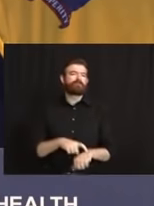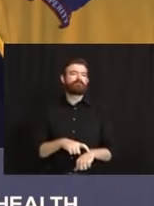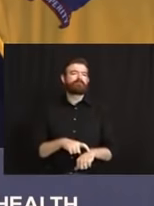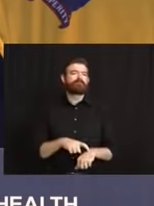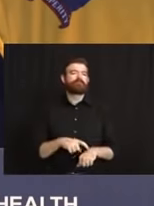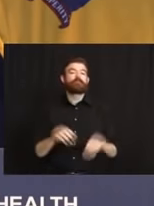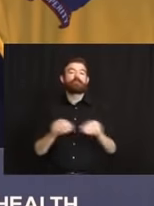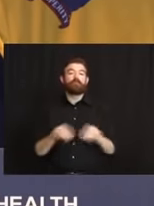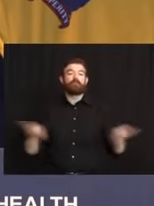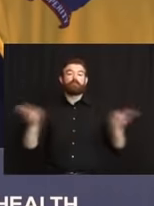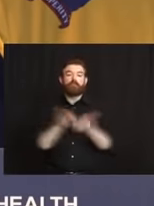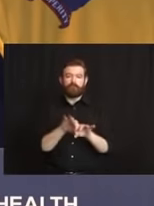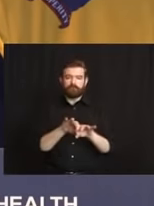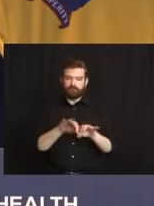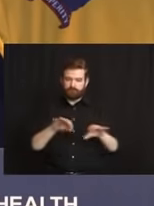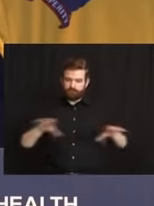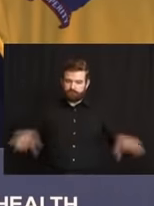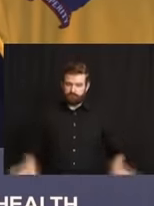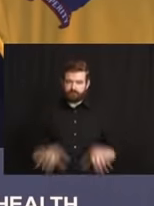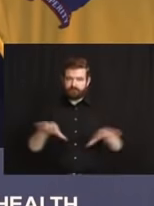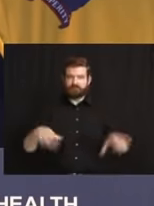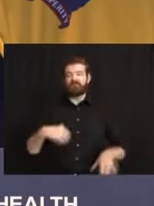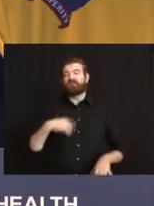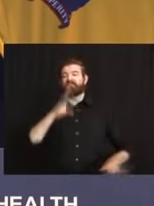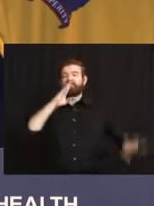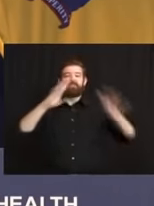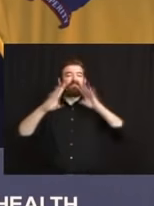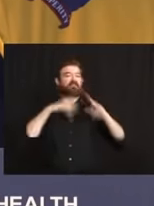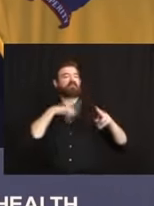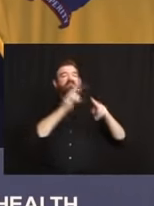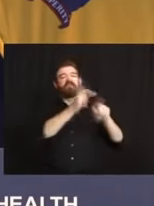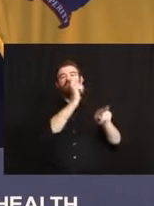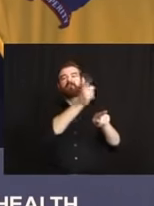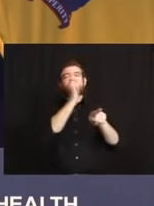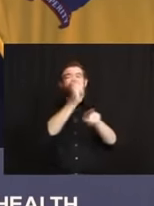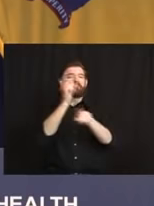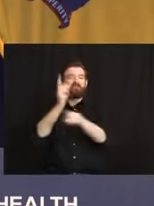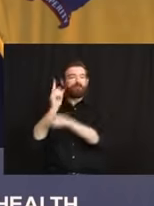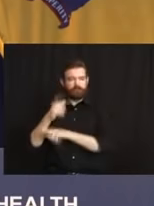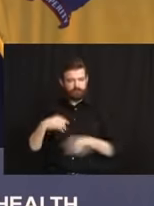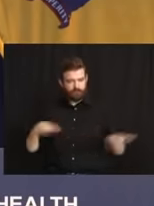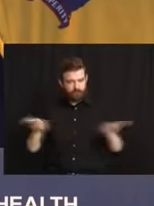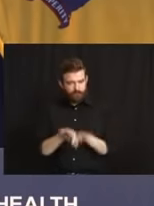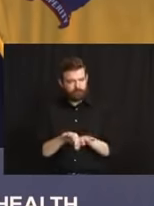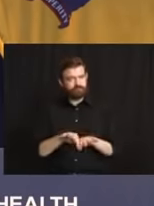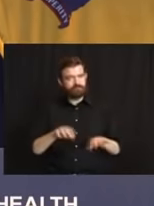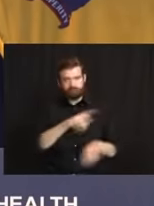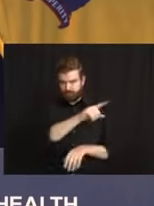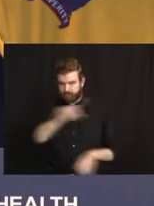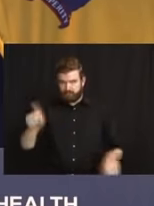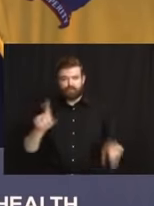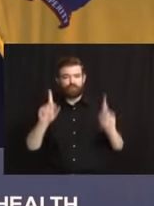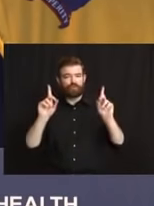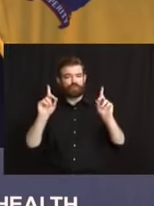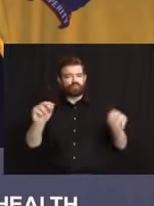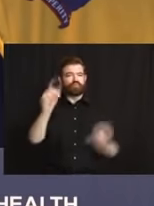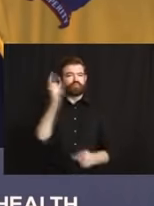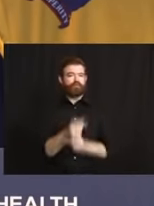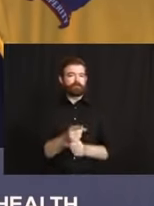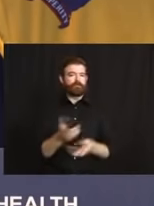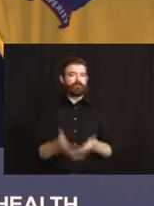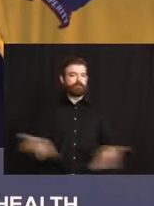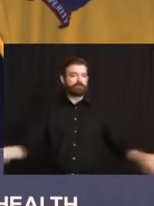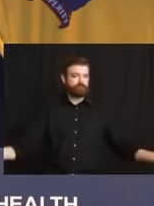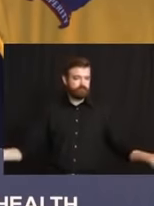make sure that we're not just talking a good game, that we are aggressively pursuing stuff. We've spent a lot of time, even more intensely